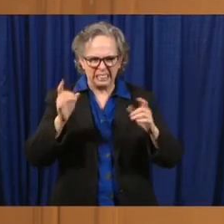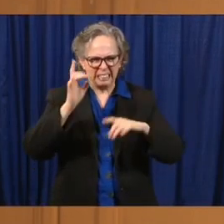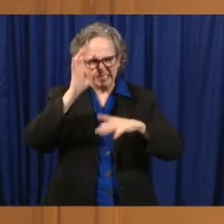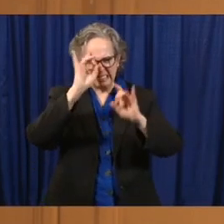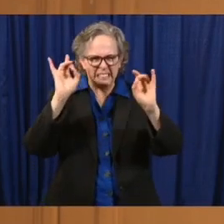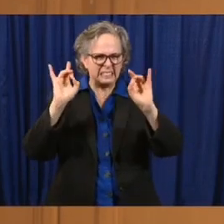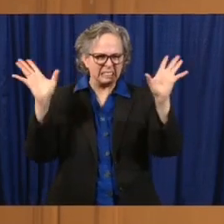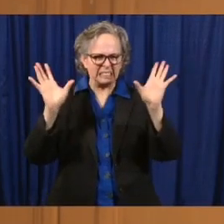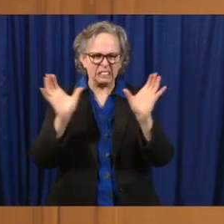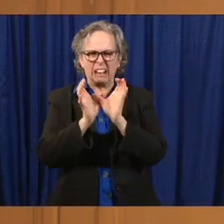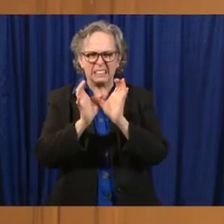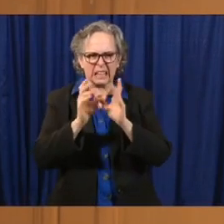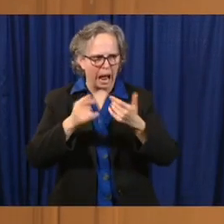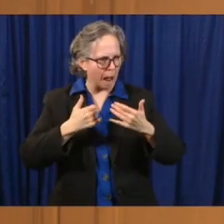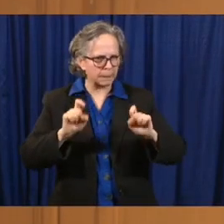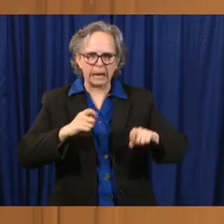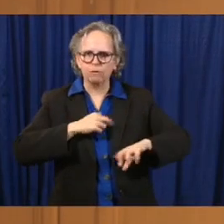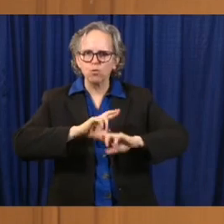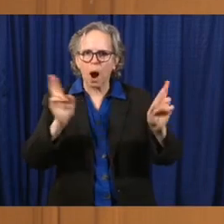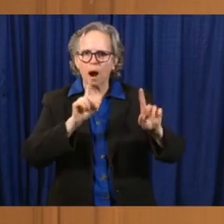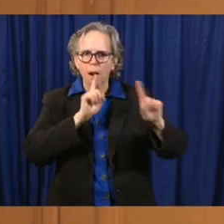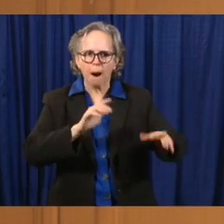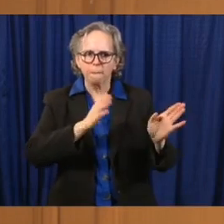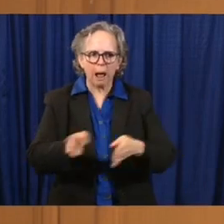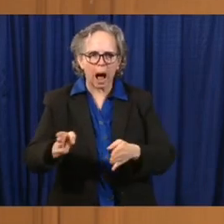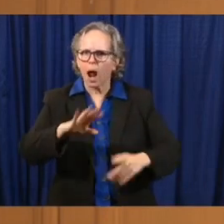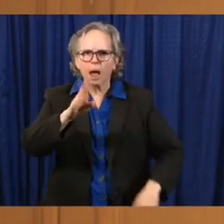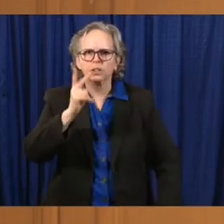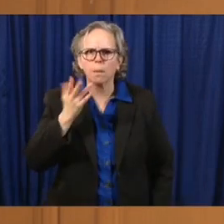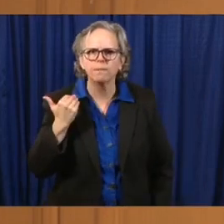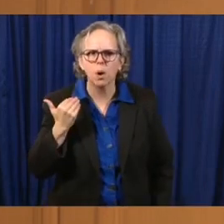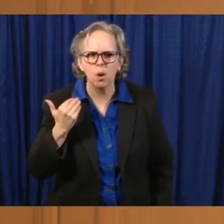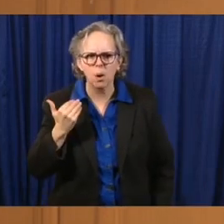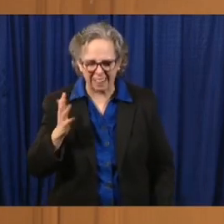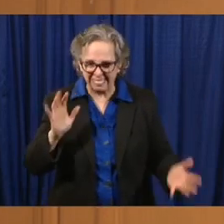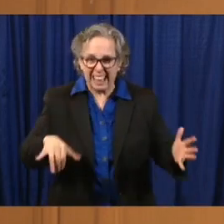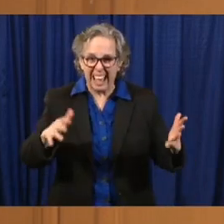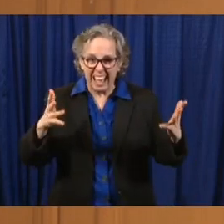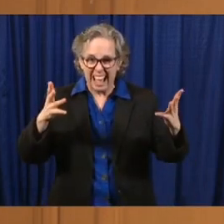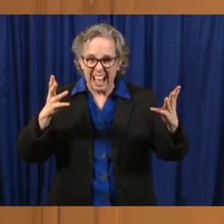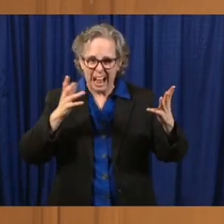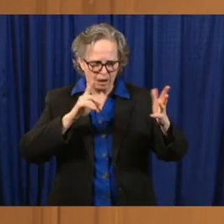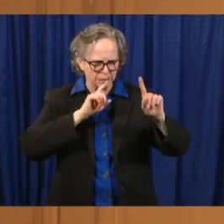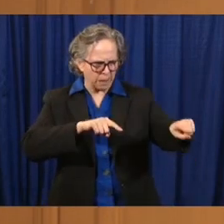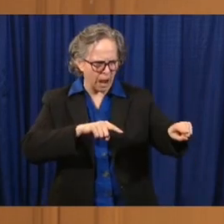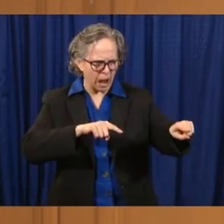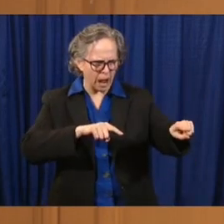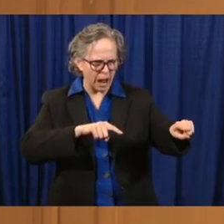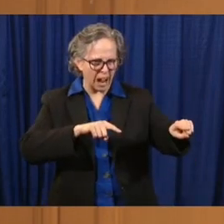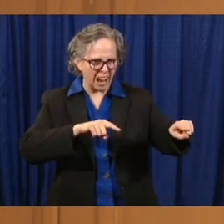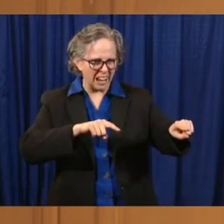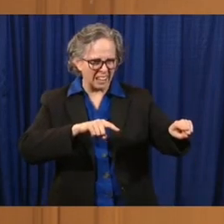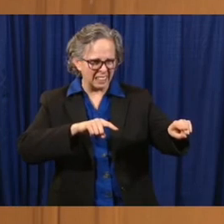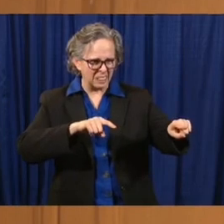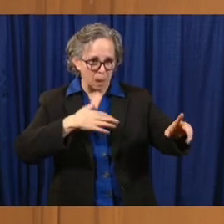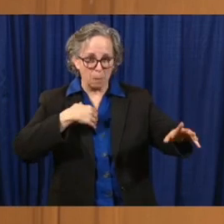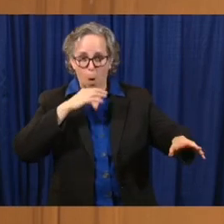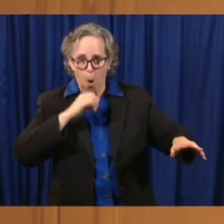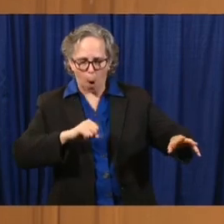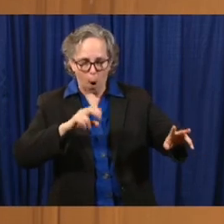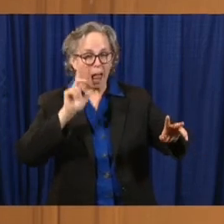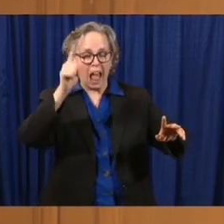marketplace. But something we've been working on and part of our recovery, and I would say response and